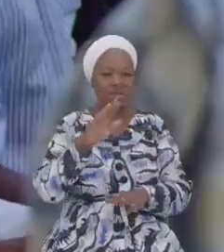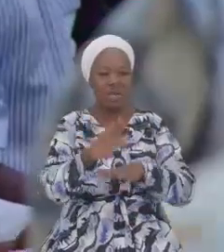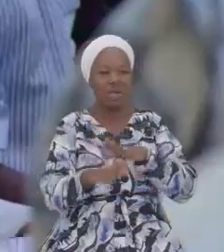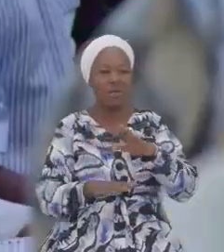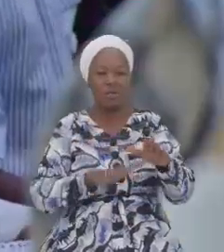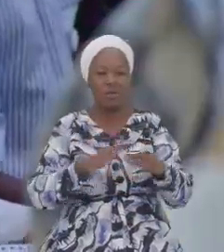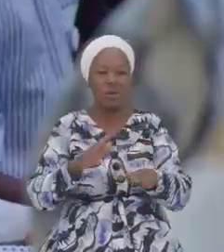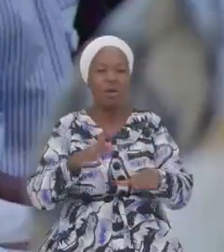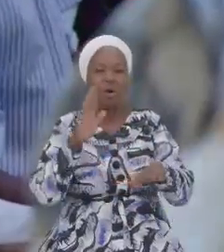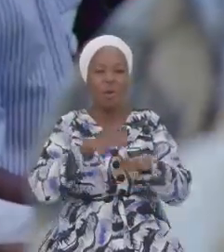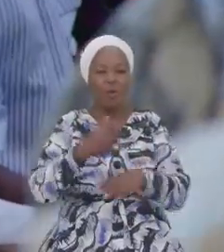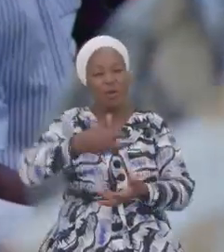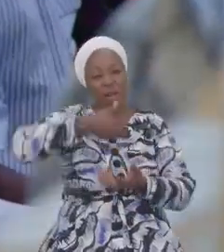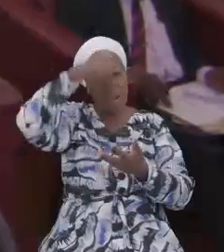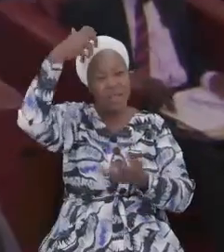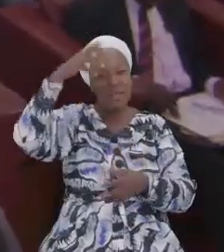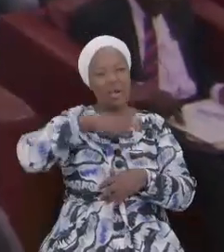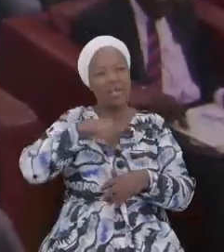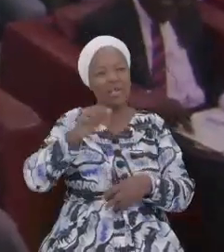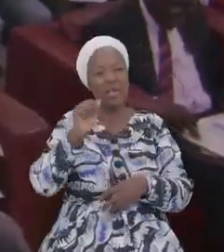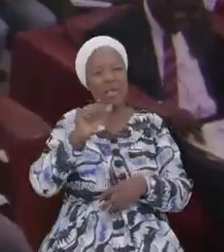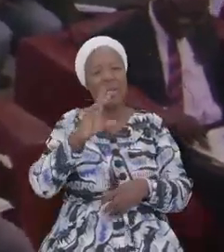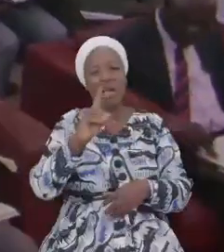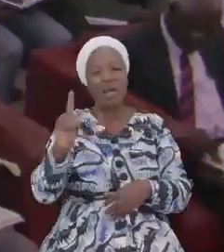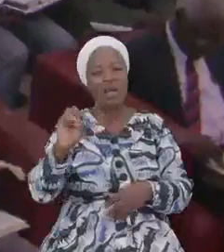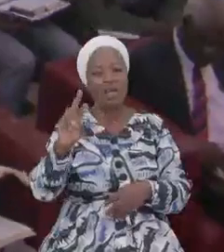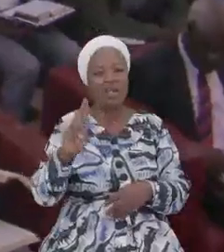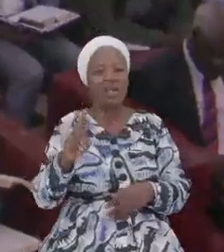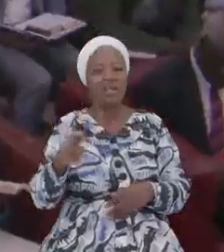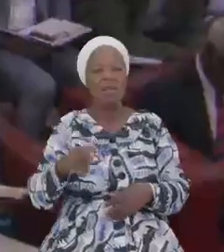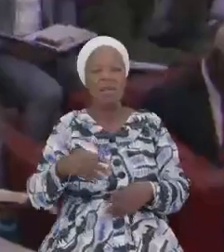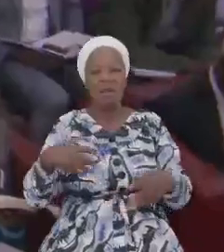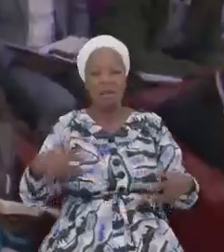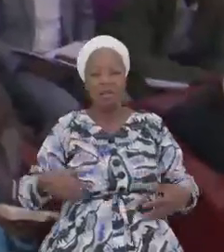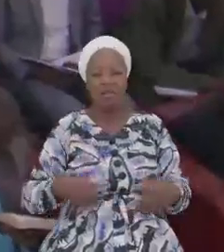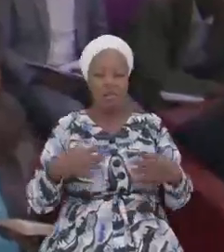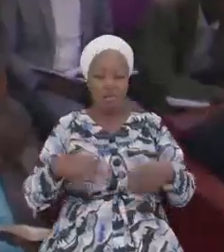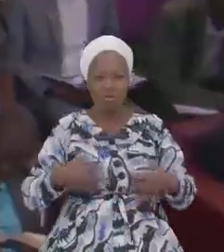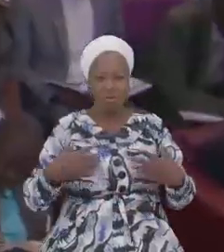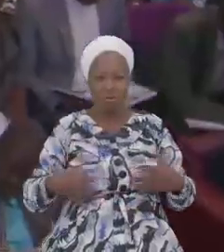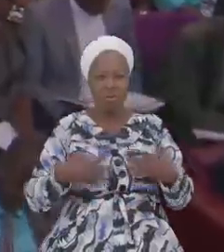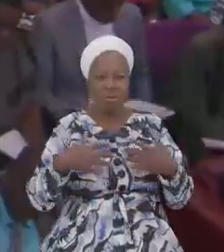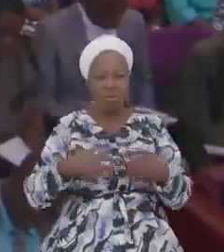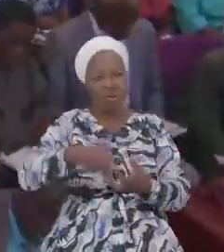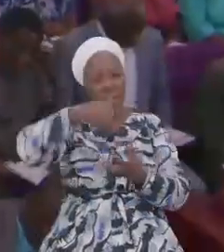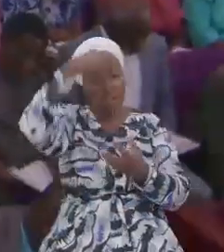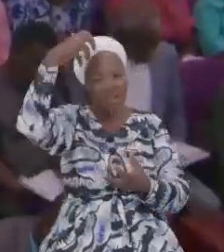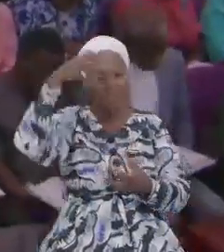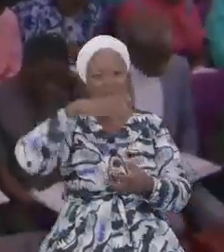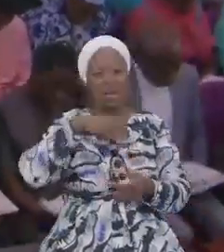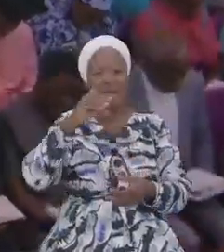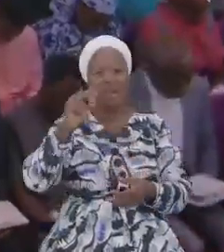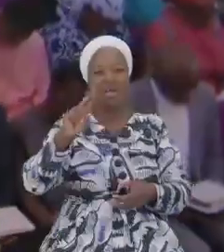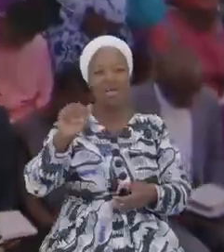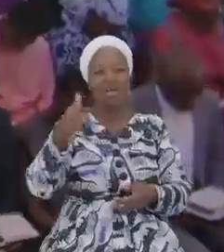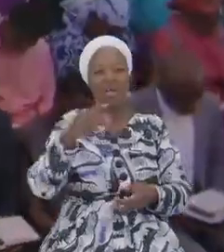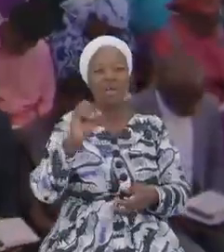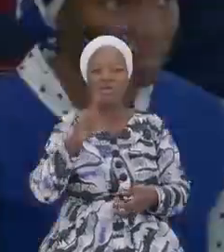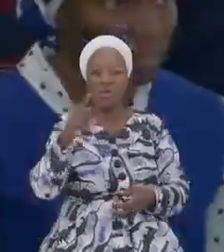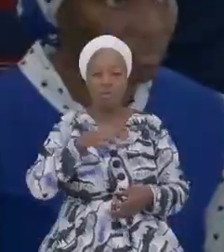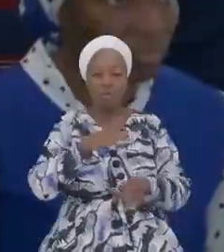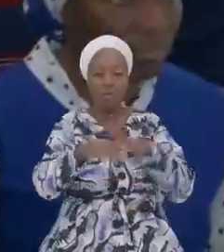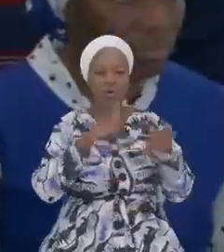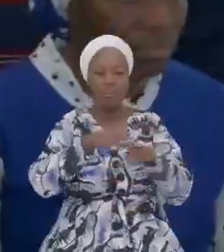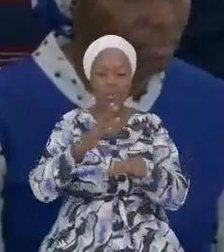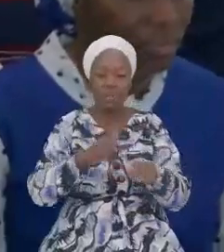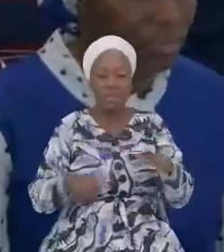upon the lion and the adder. Young lion, the young dragon, and the dragon, thou shalt trample under feet.